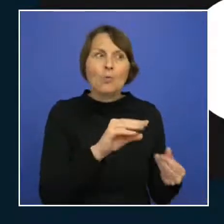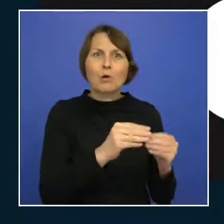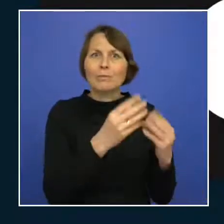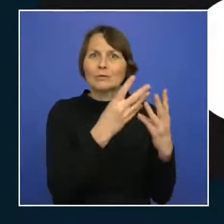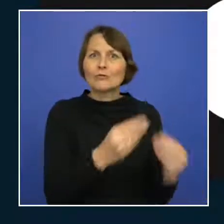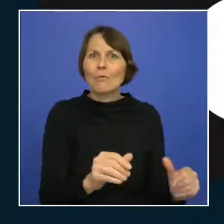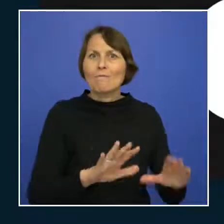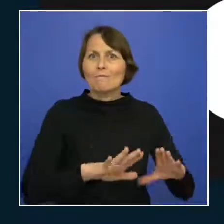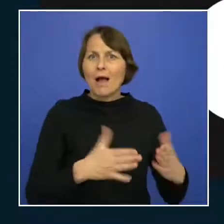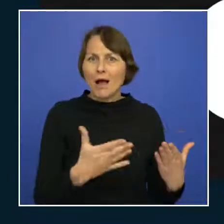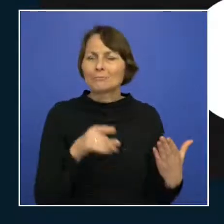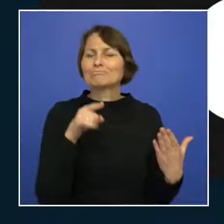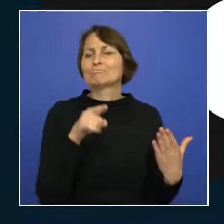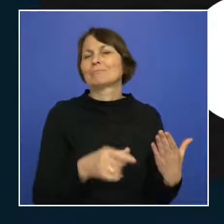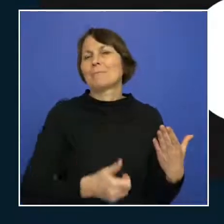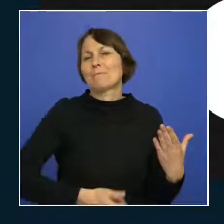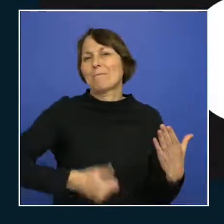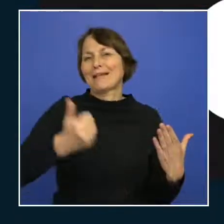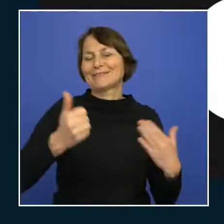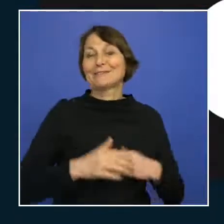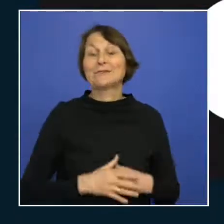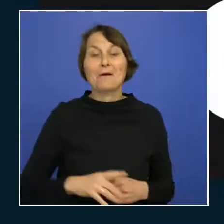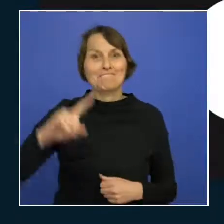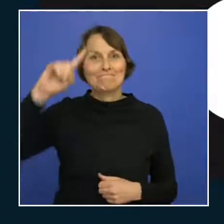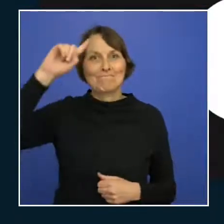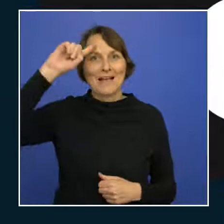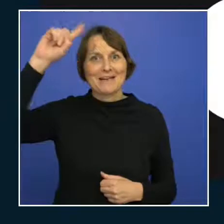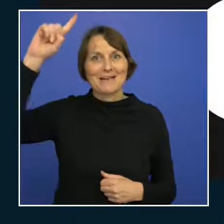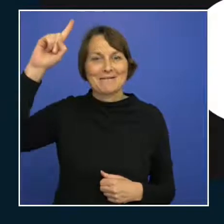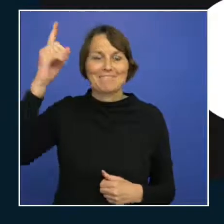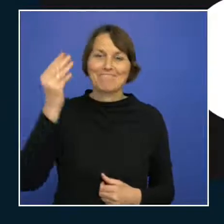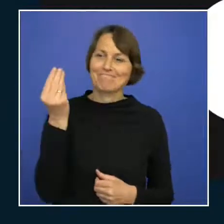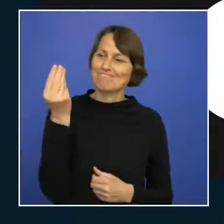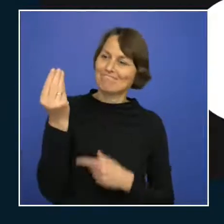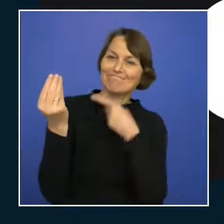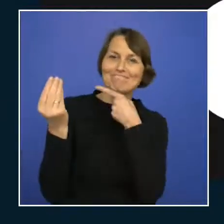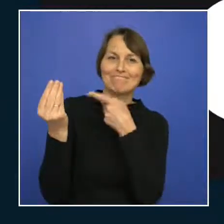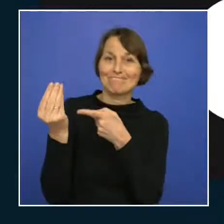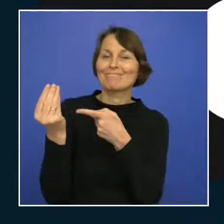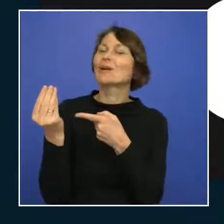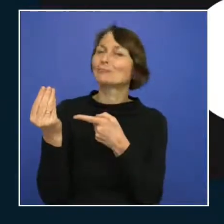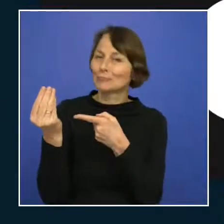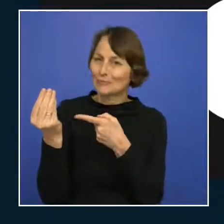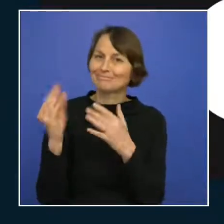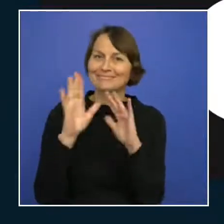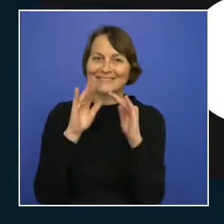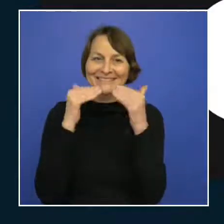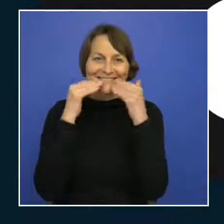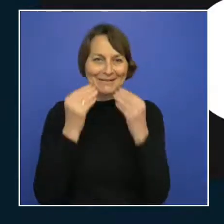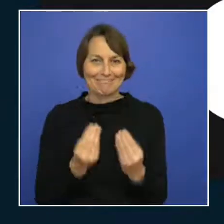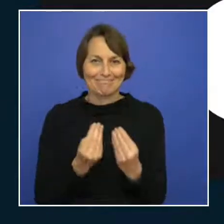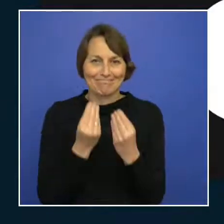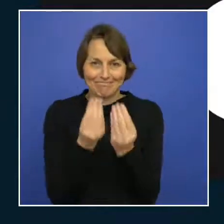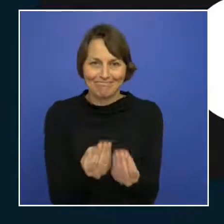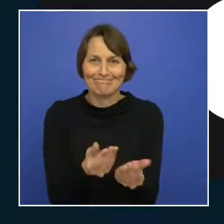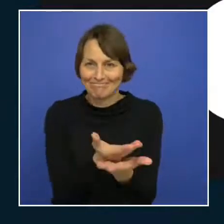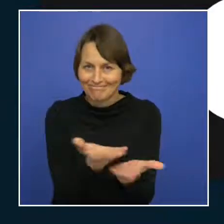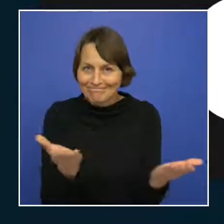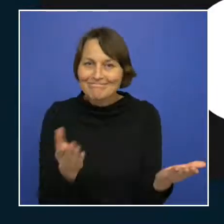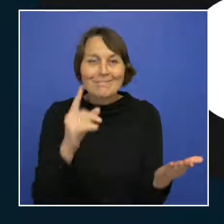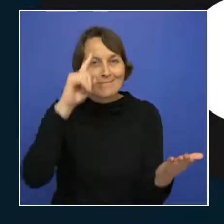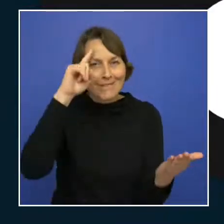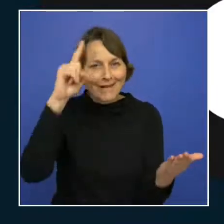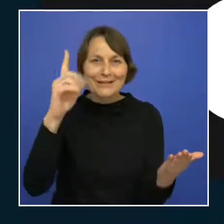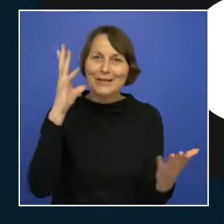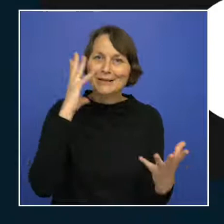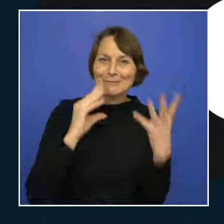your applications. So that's where we got this idea, and I would be very glad to share my ideas and experience with you guys